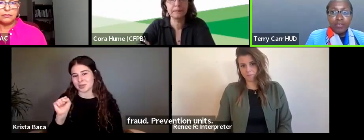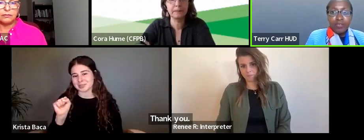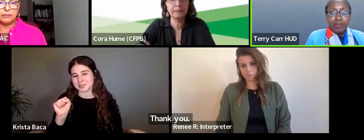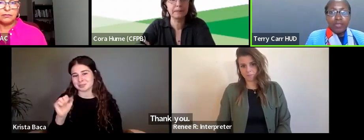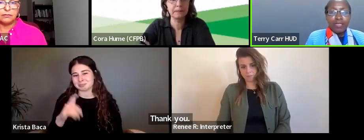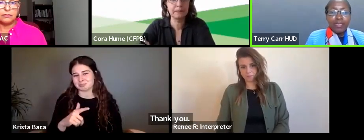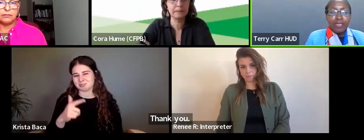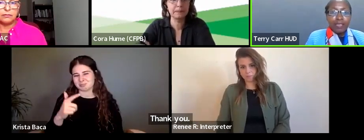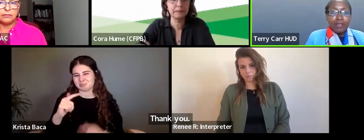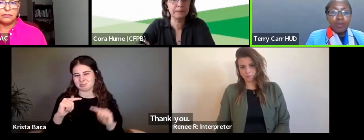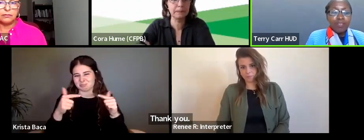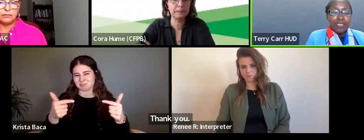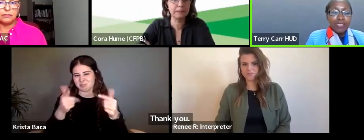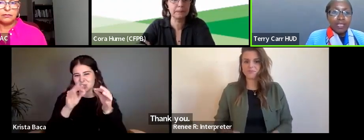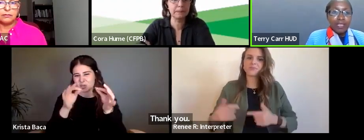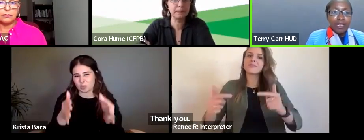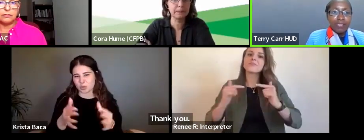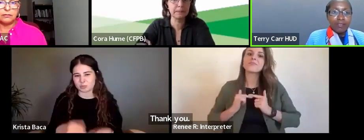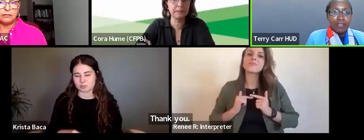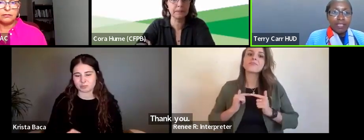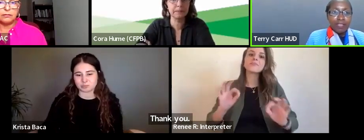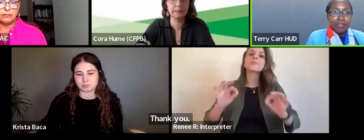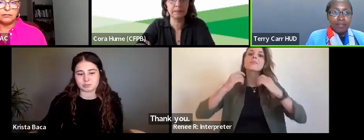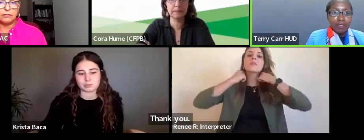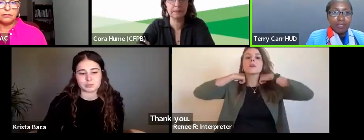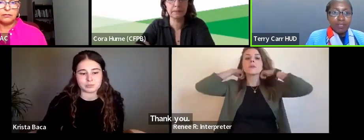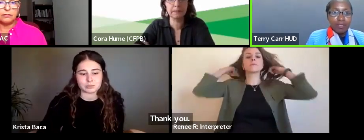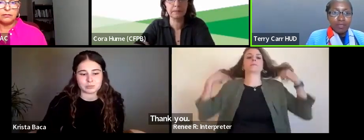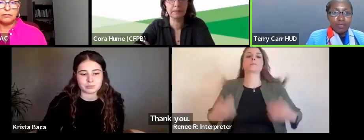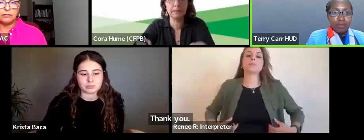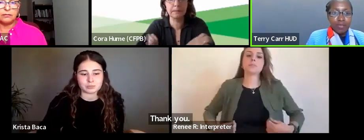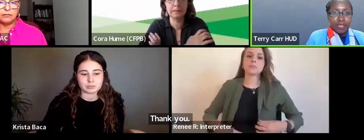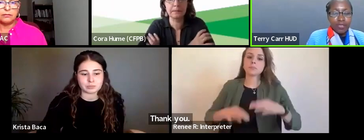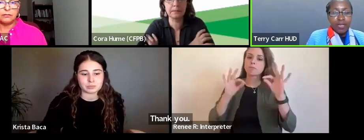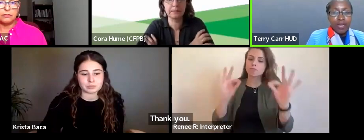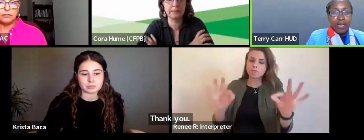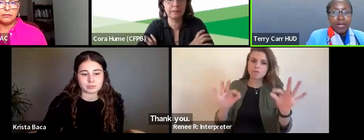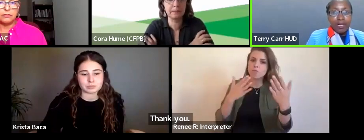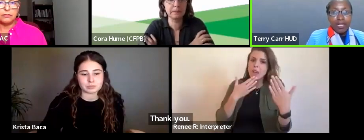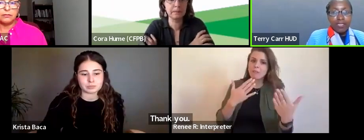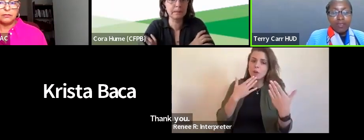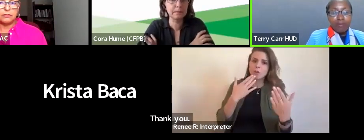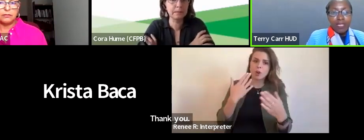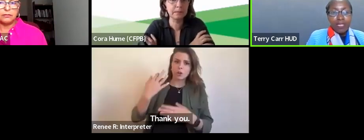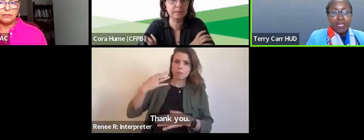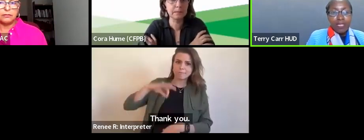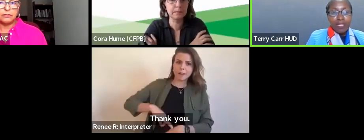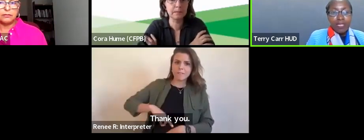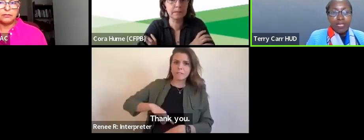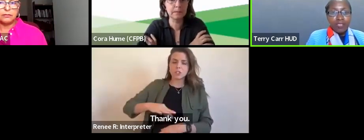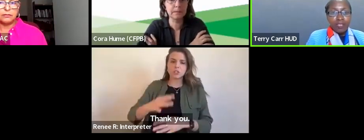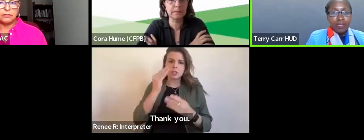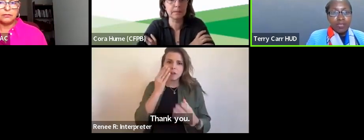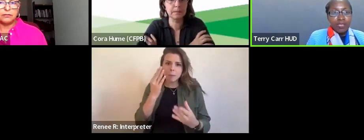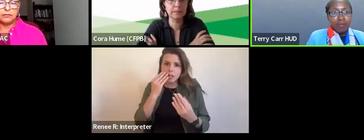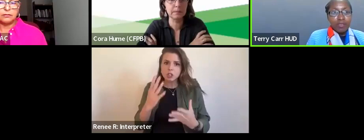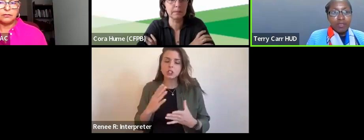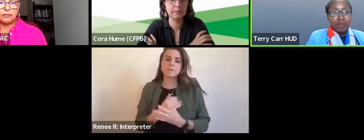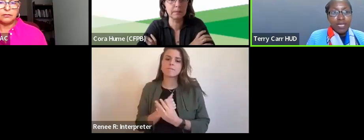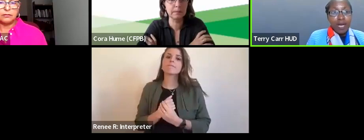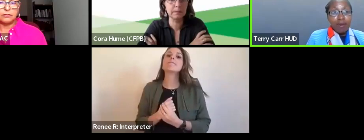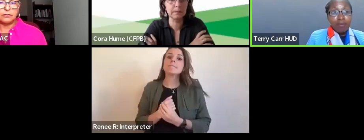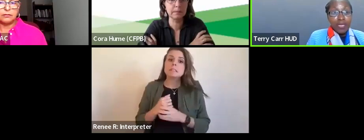you. You provided a lot of, I think, very useful information. I suspect that working on these issues can be a little